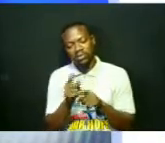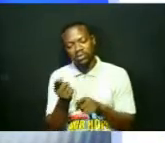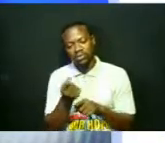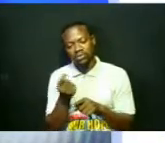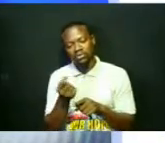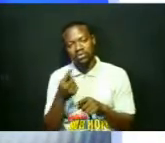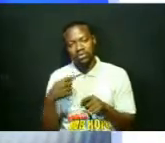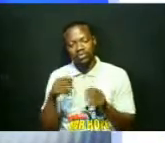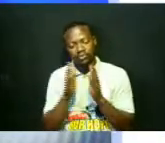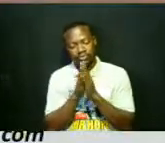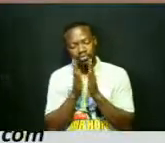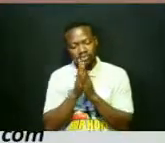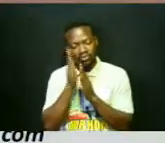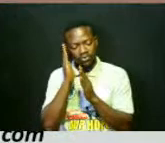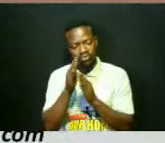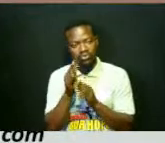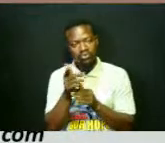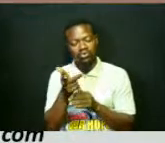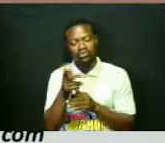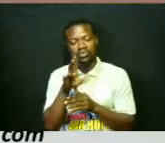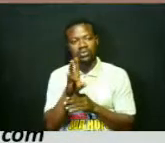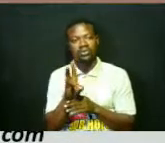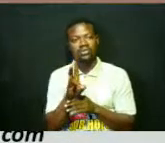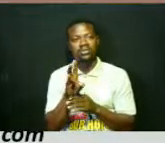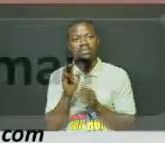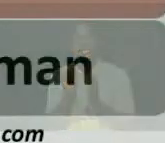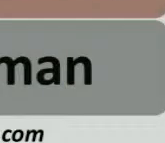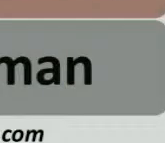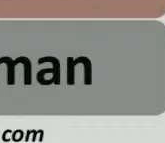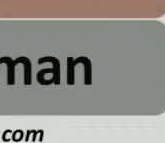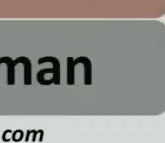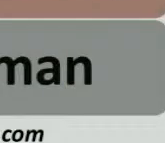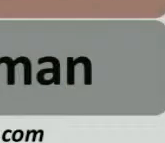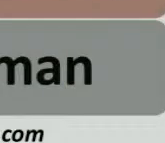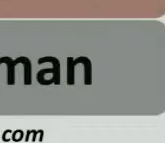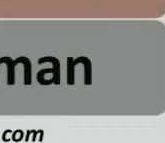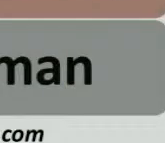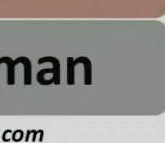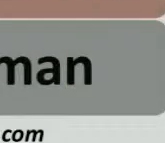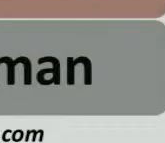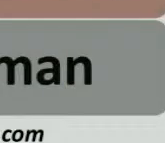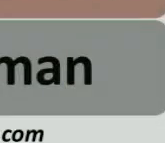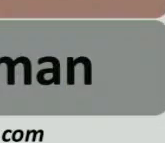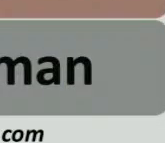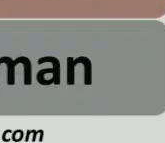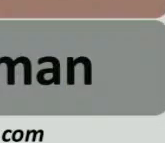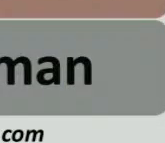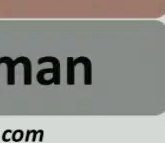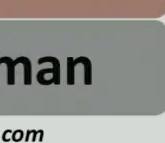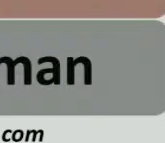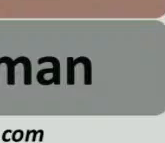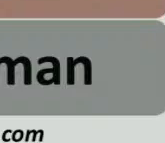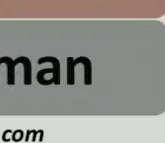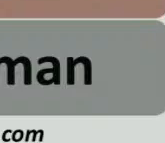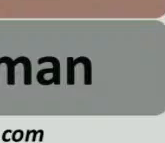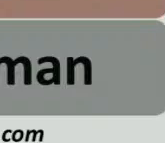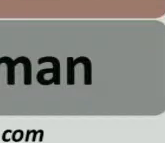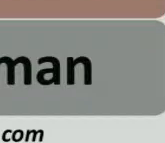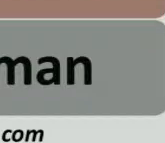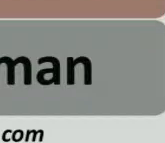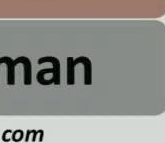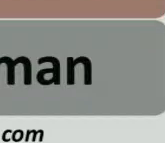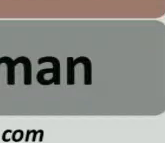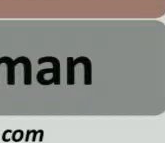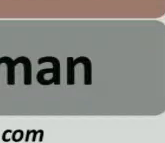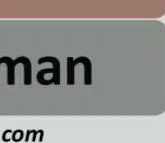Tuesday, the 27th. It will be the last for the year 2022. It's the virtual prayer night with our